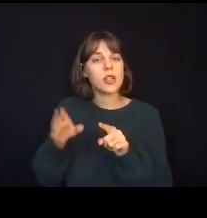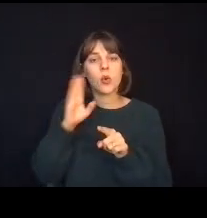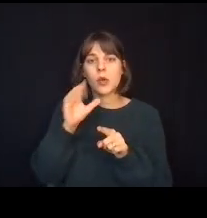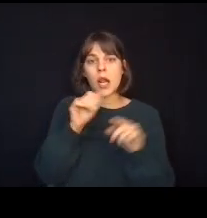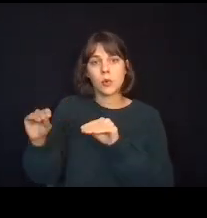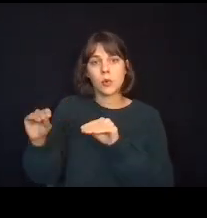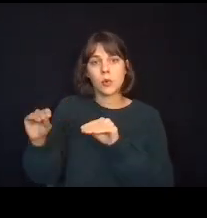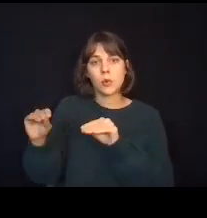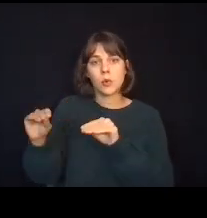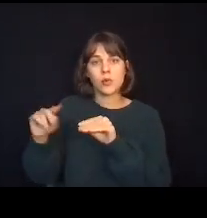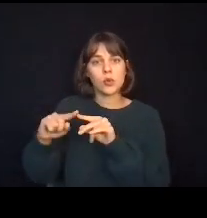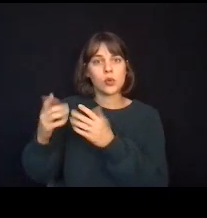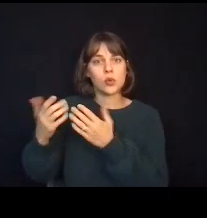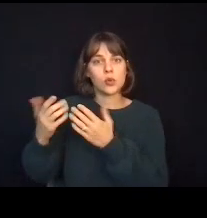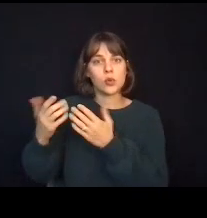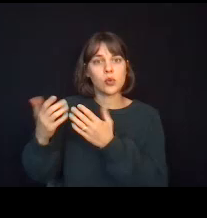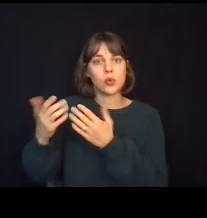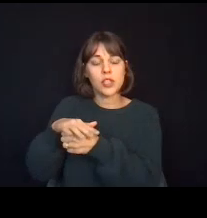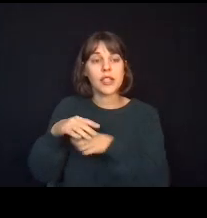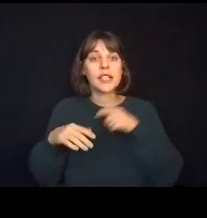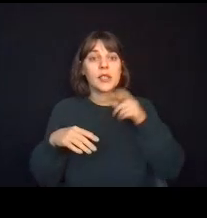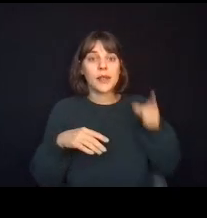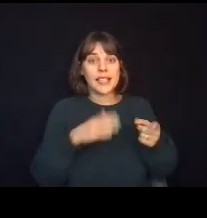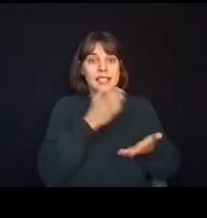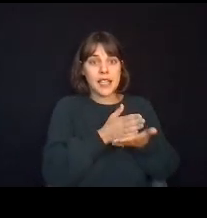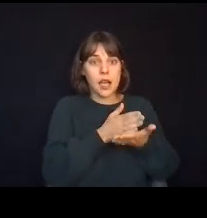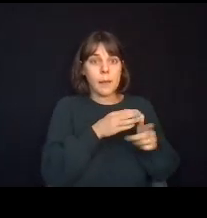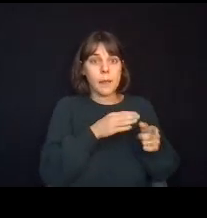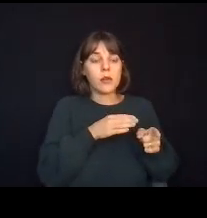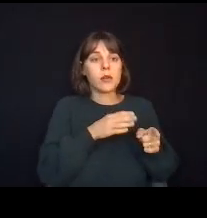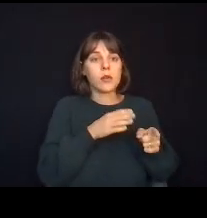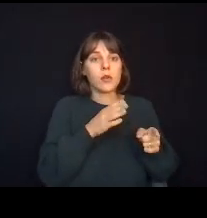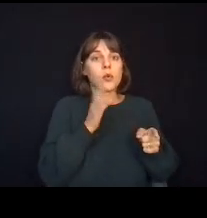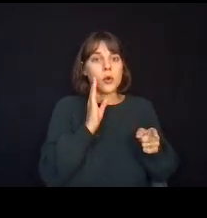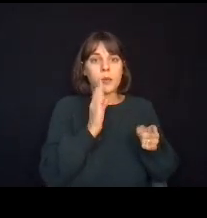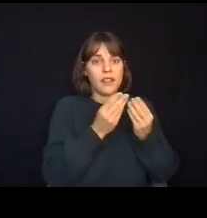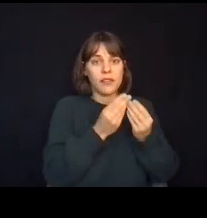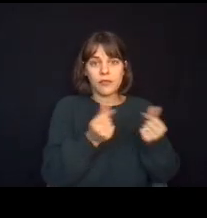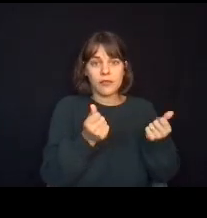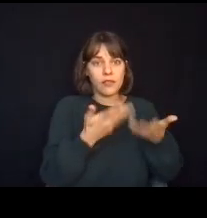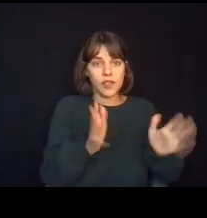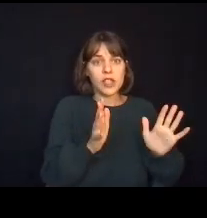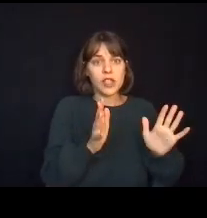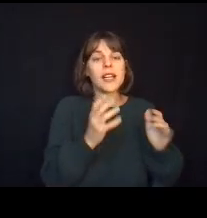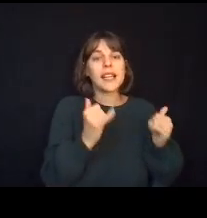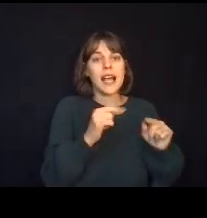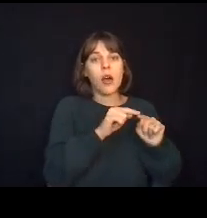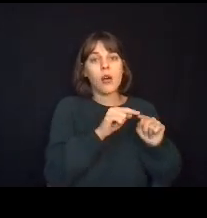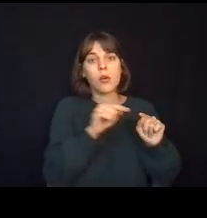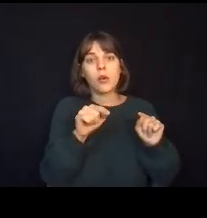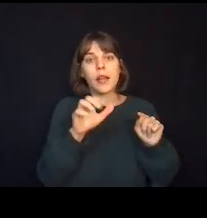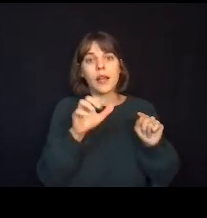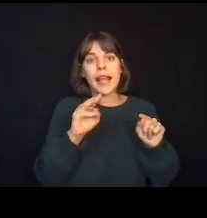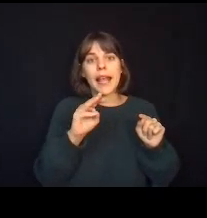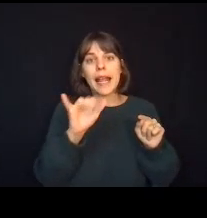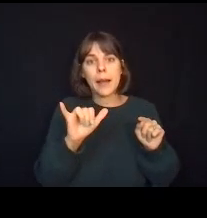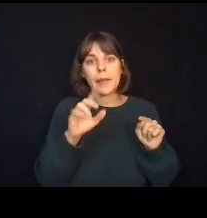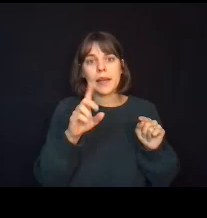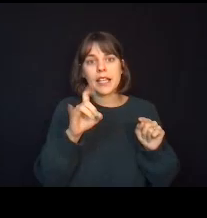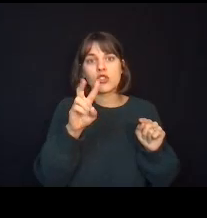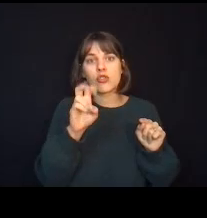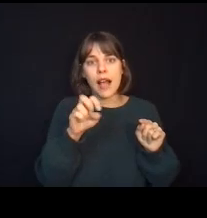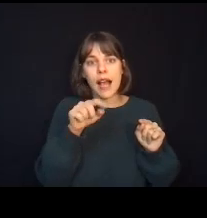closest to the Target and the Giant Eagle, the closest stop pair is going to be out on the Amity Drive. So on the map here,